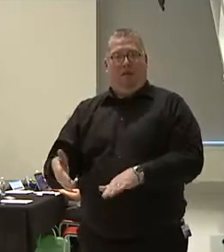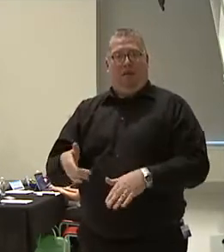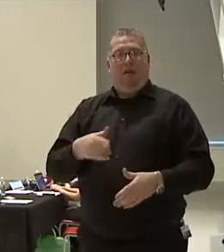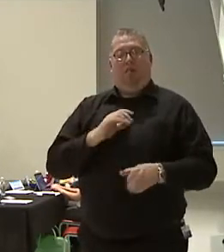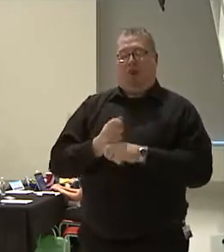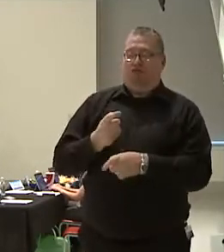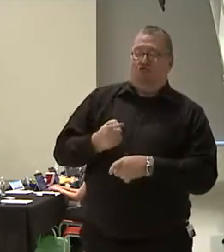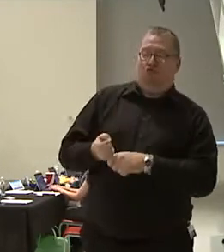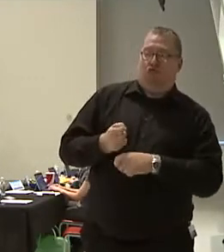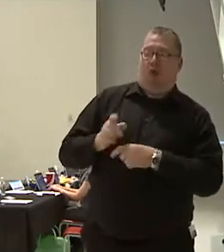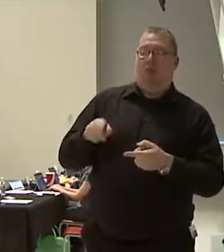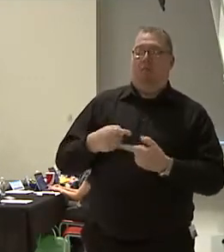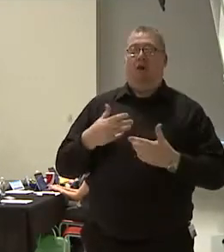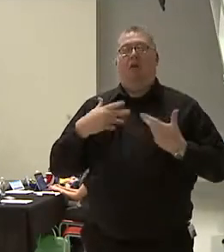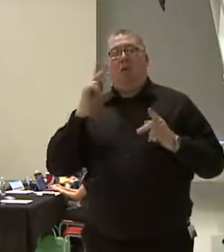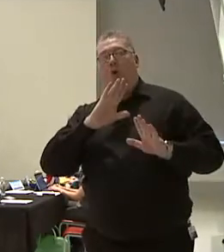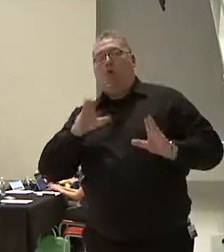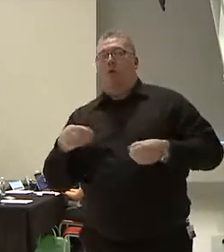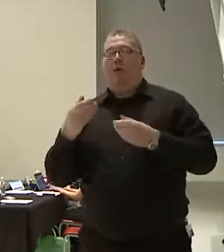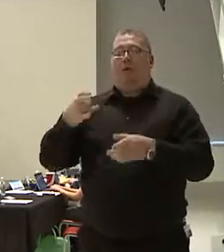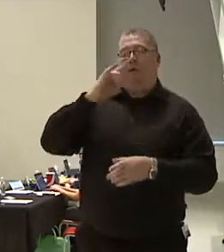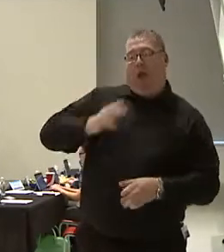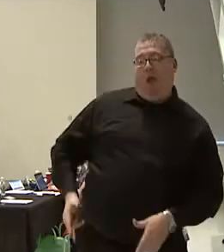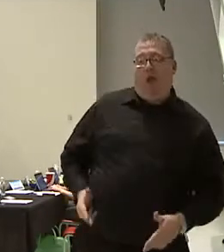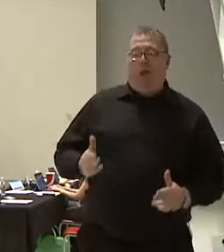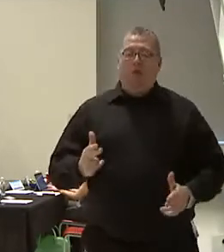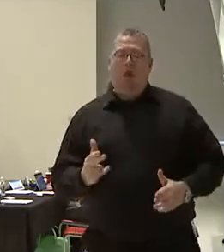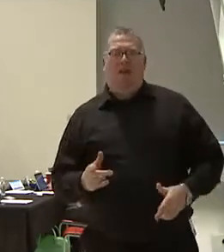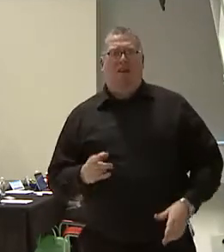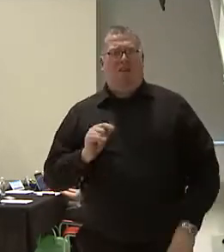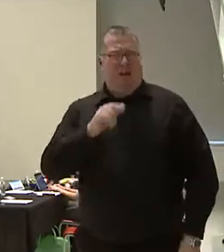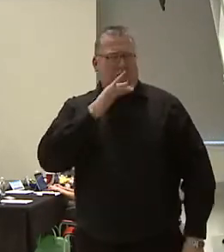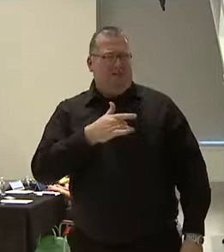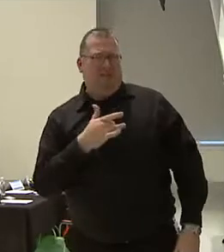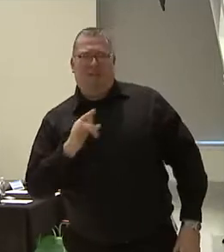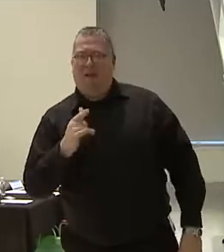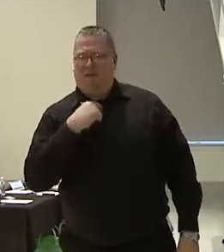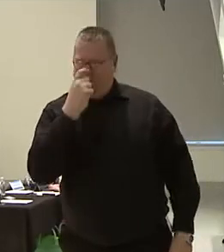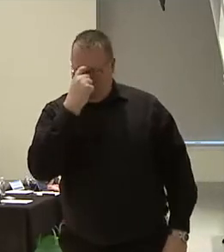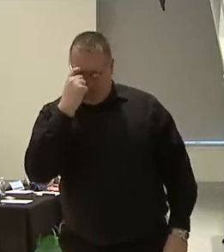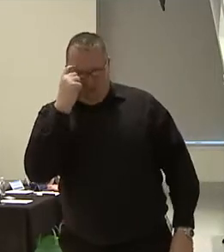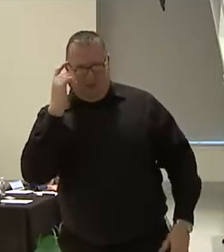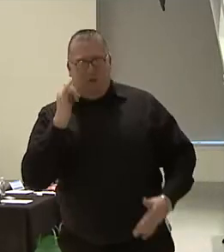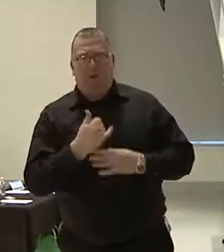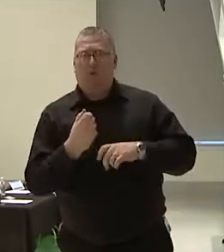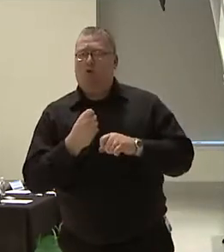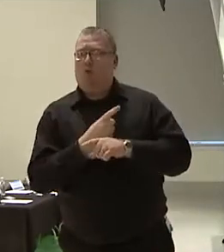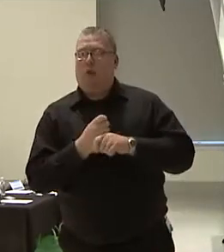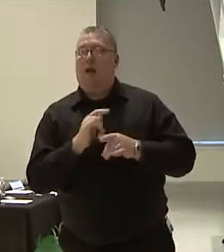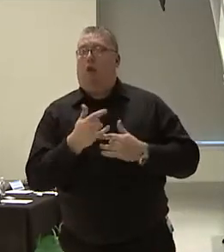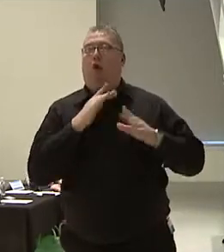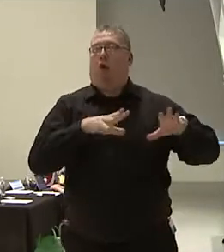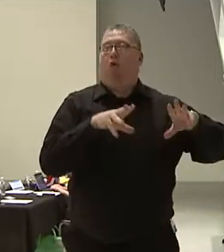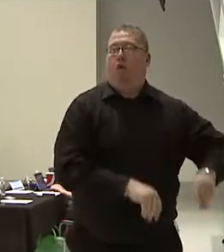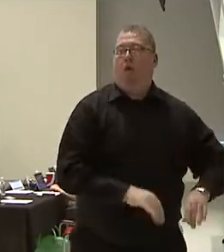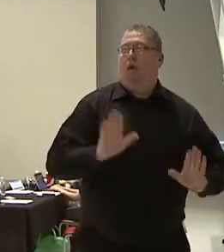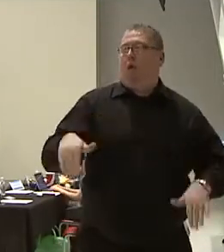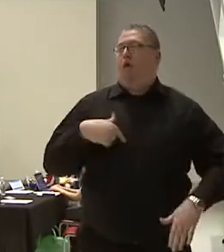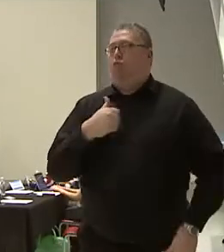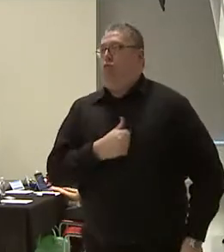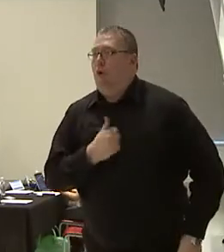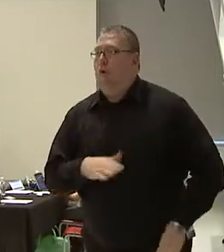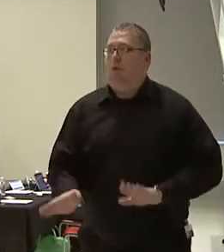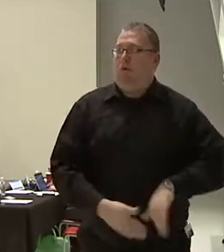and making sure that you don't give kids guns. And that was so insensitive that I'll never forget that tweet. And they subsequently took it down and they apologized about